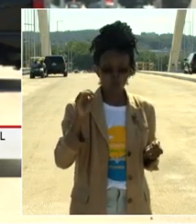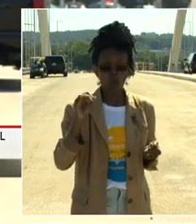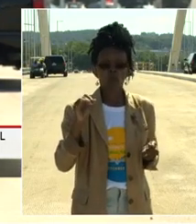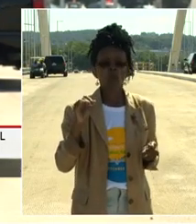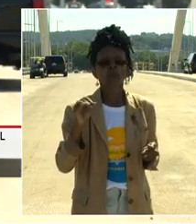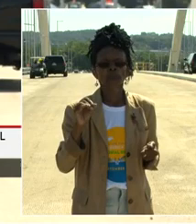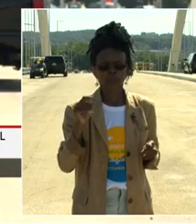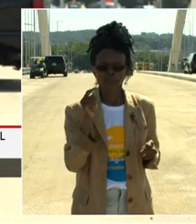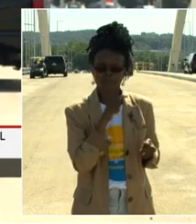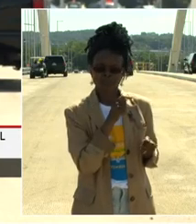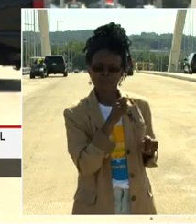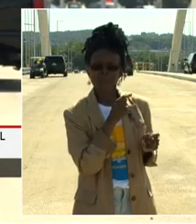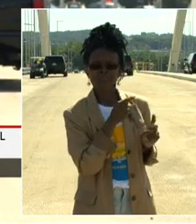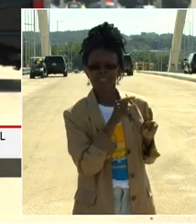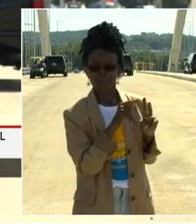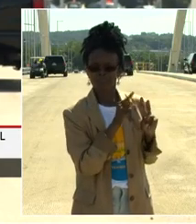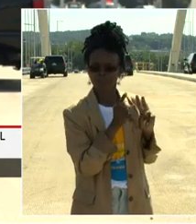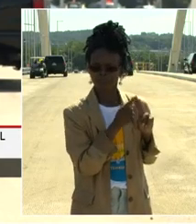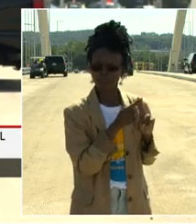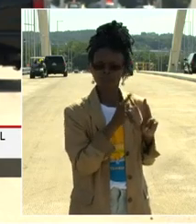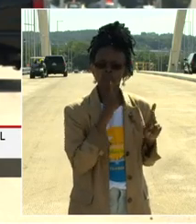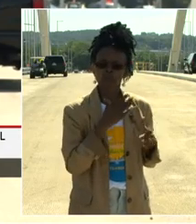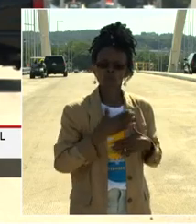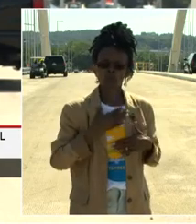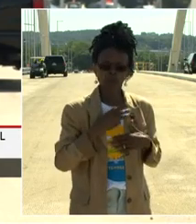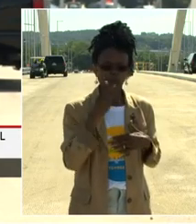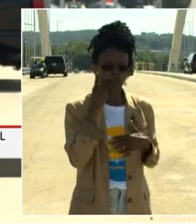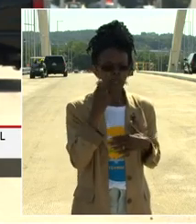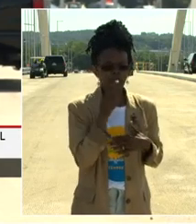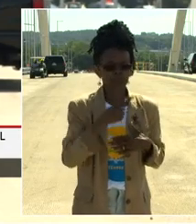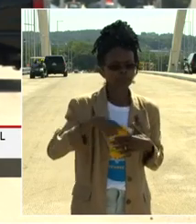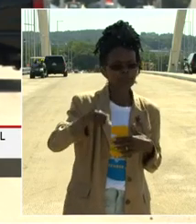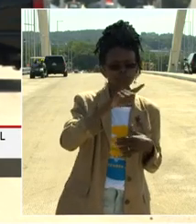see your son yesterday and have him lead the stretching exercises.